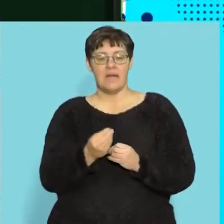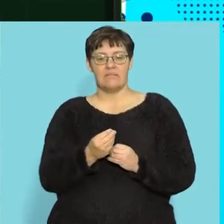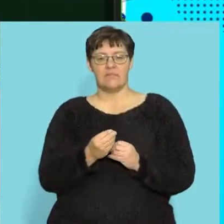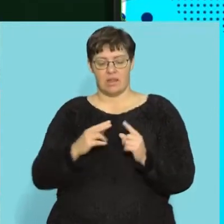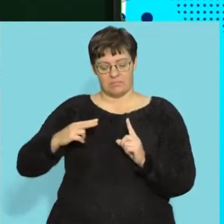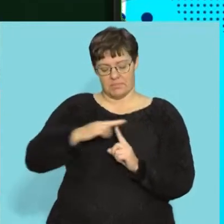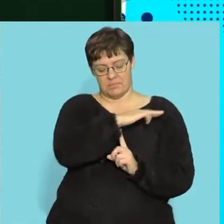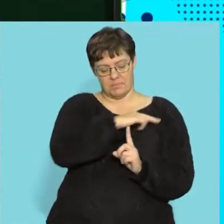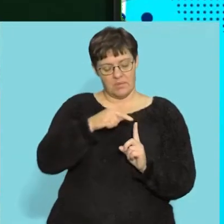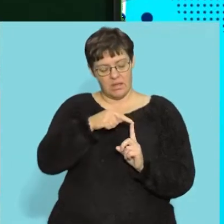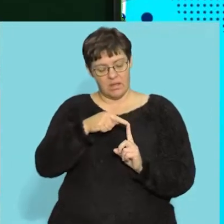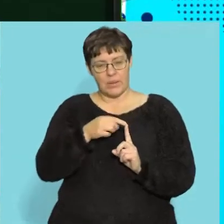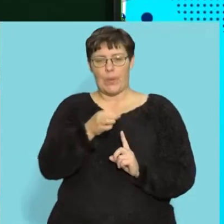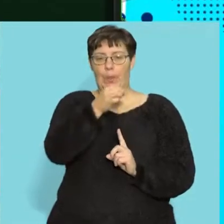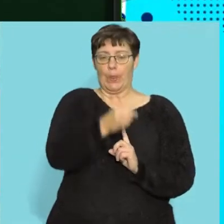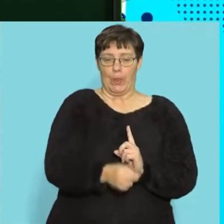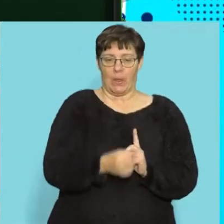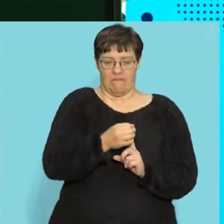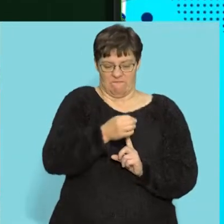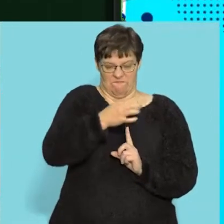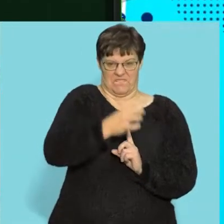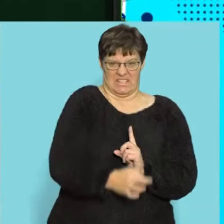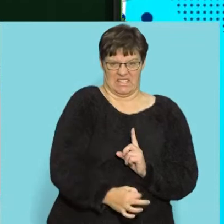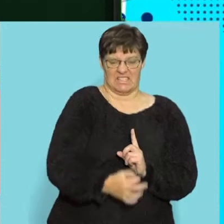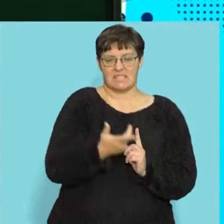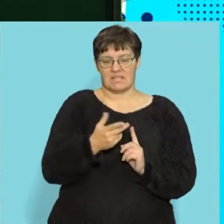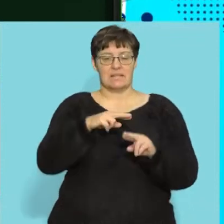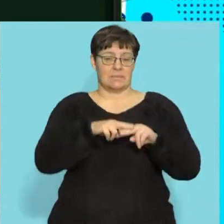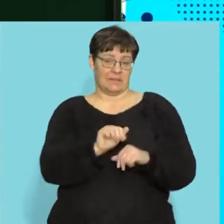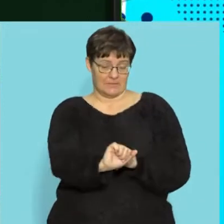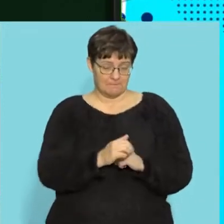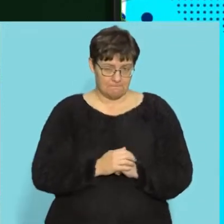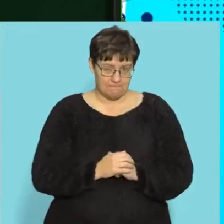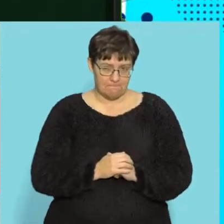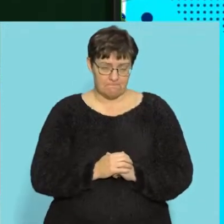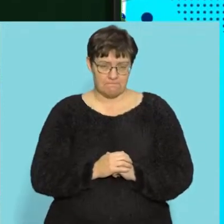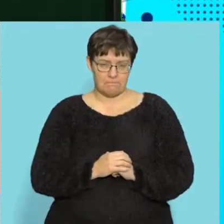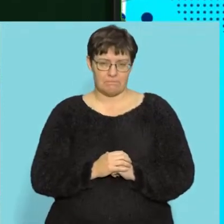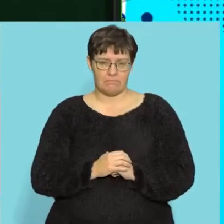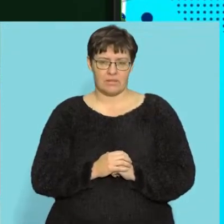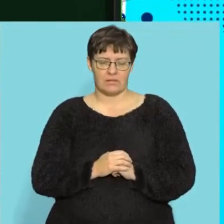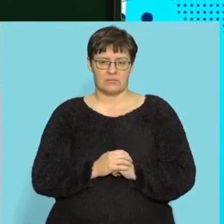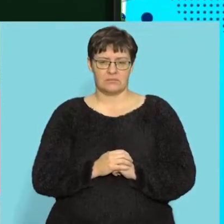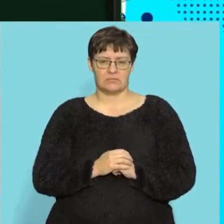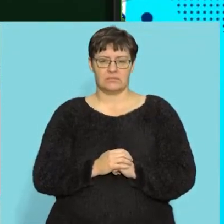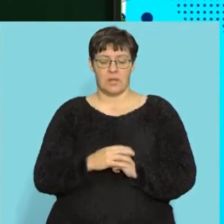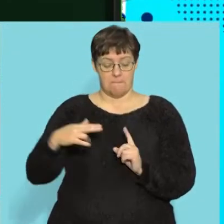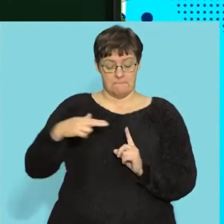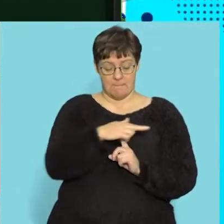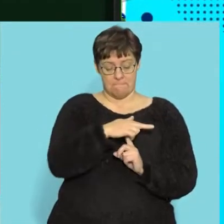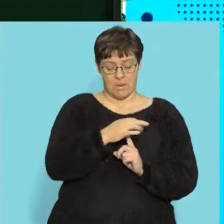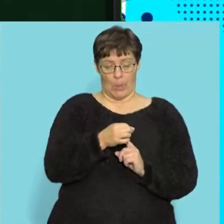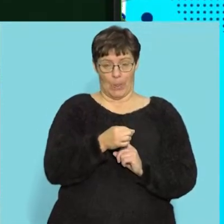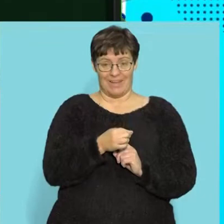cross-sectional area of that particular material. So how does the diameter or the cross-sectional area